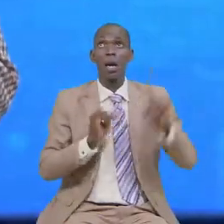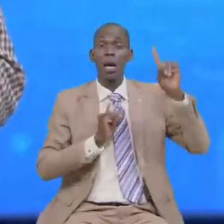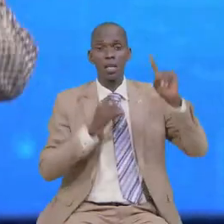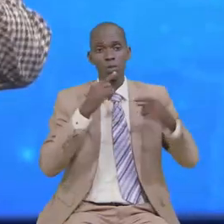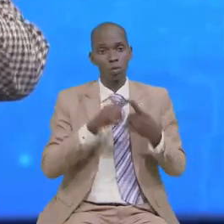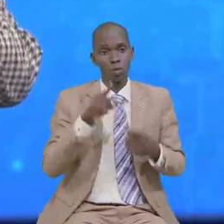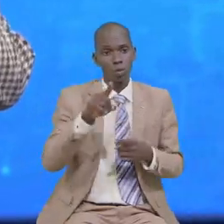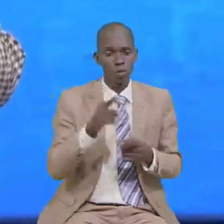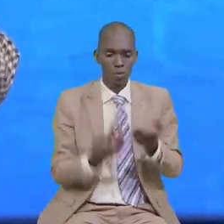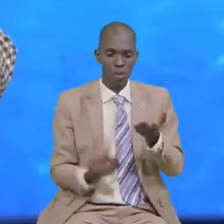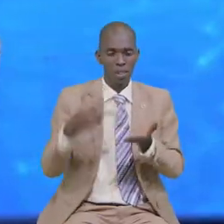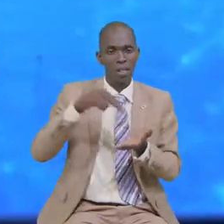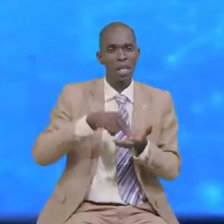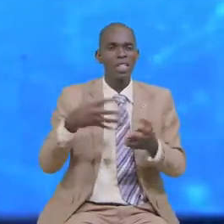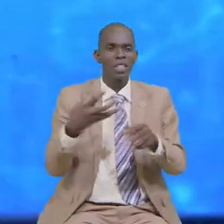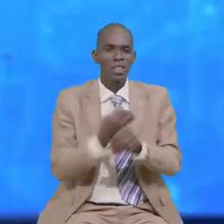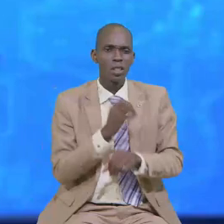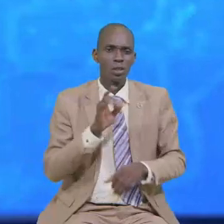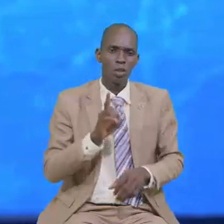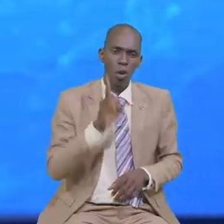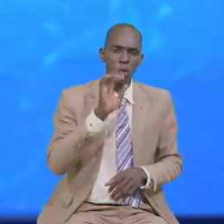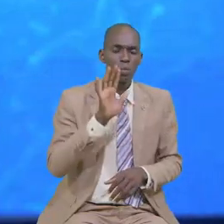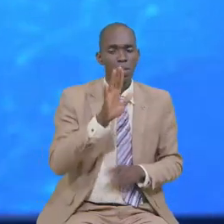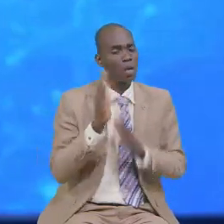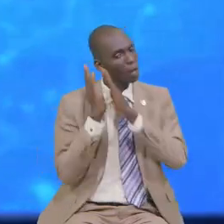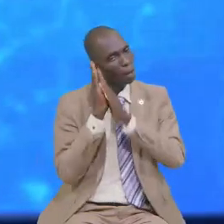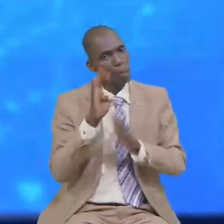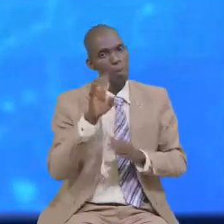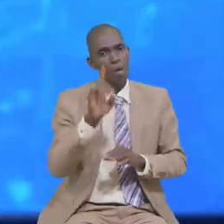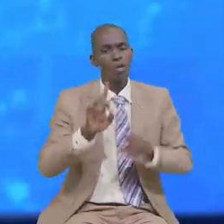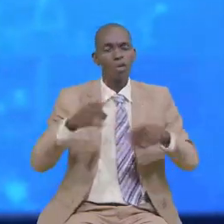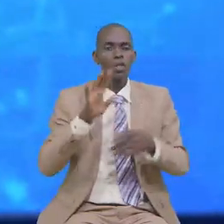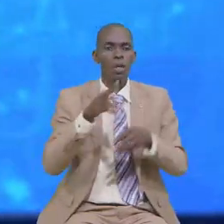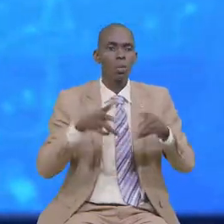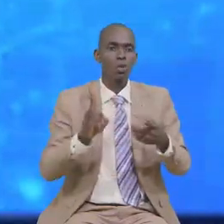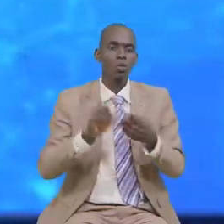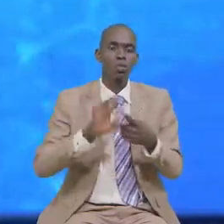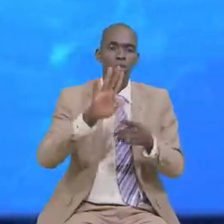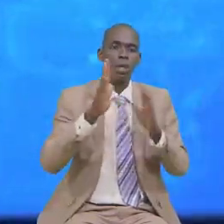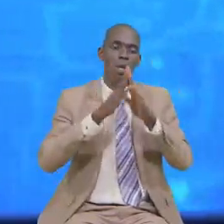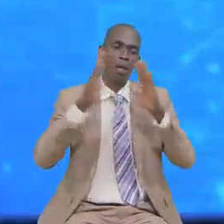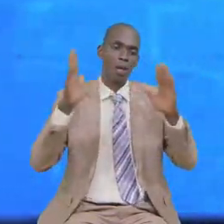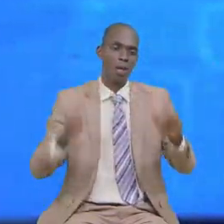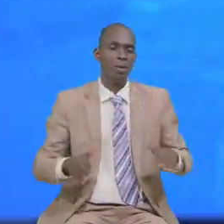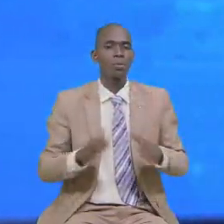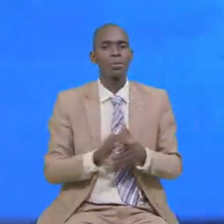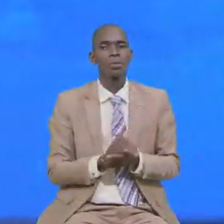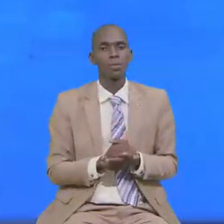thy bed, and go thy way into thine house.